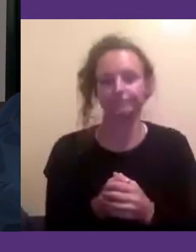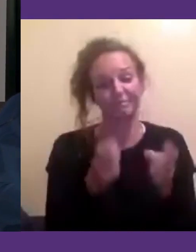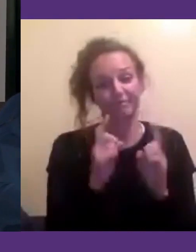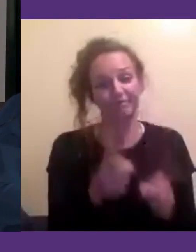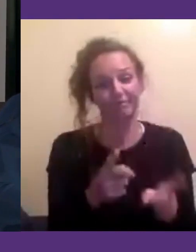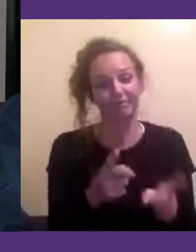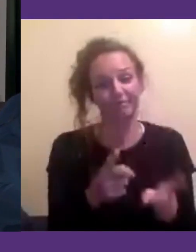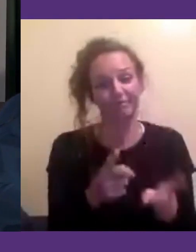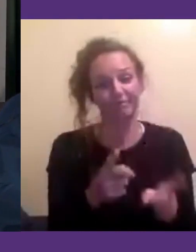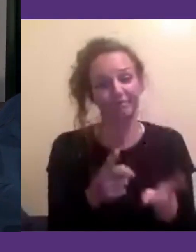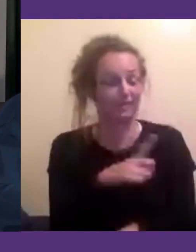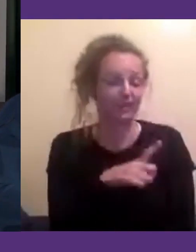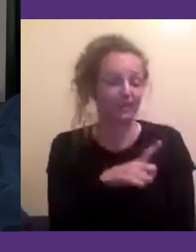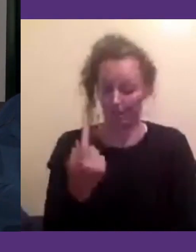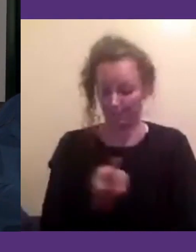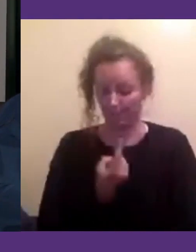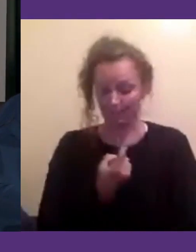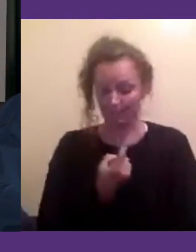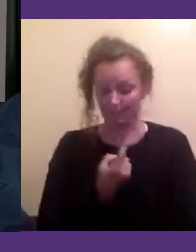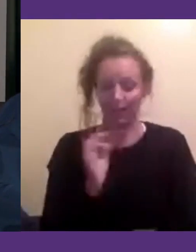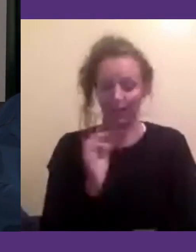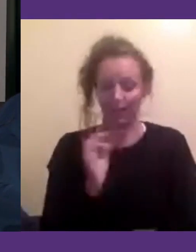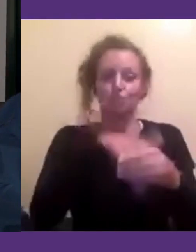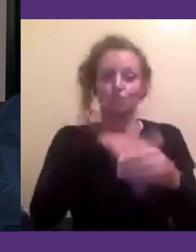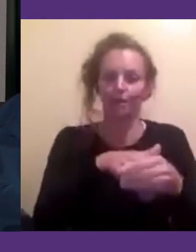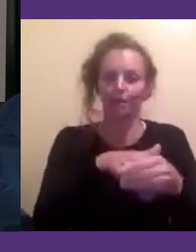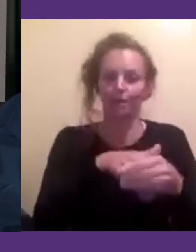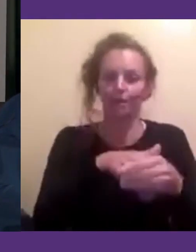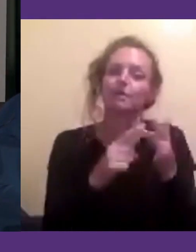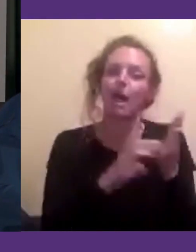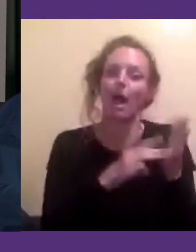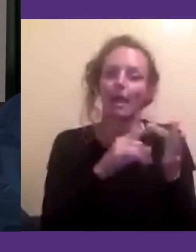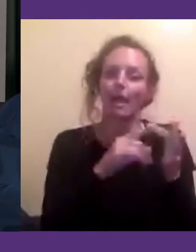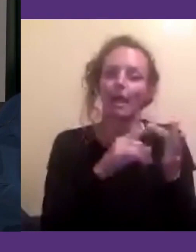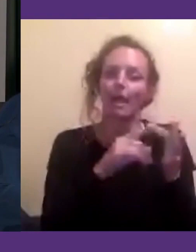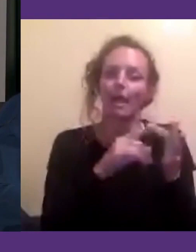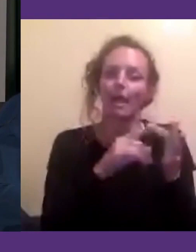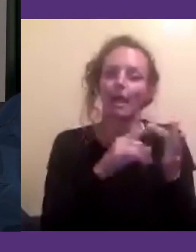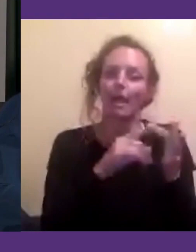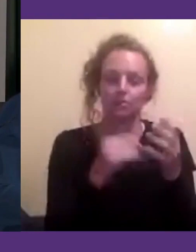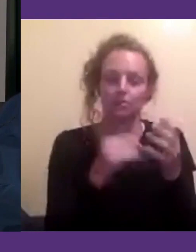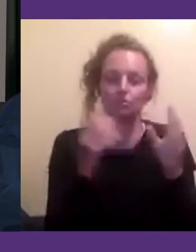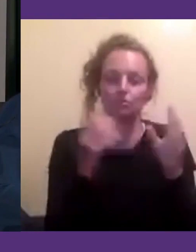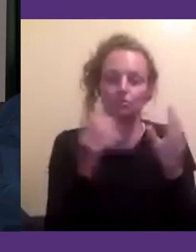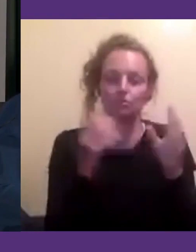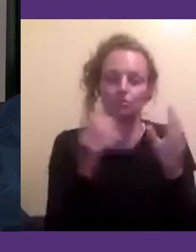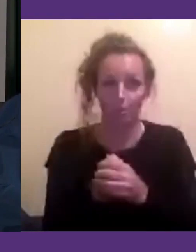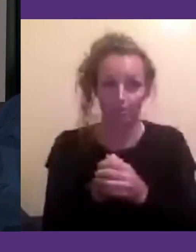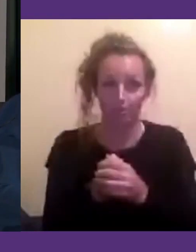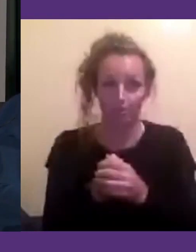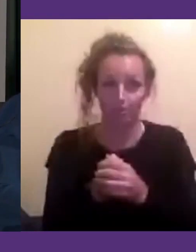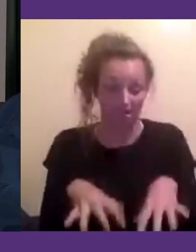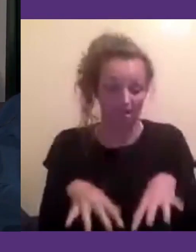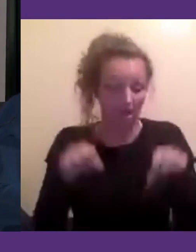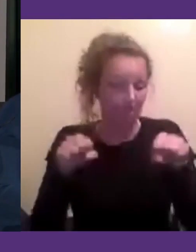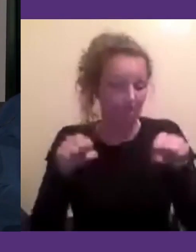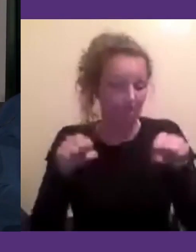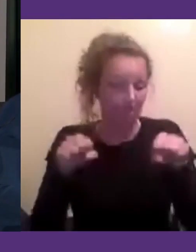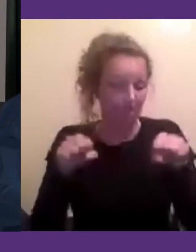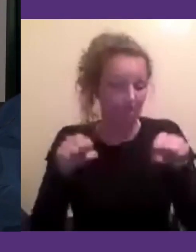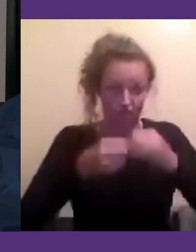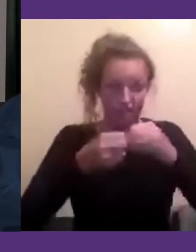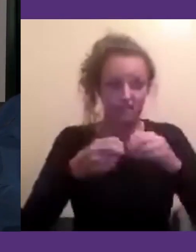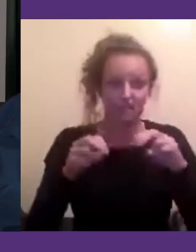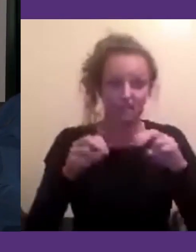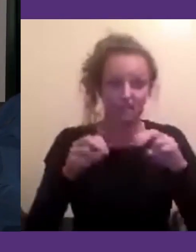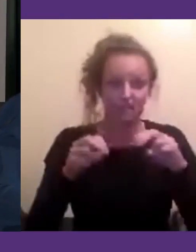I've been making like video content with them. And so guidelines are really important, but I also think as well it's like formats